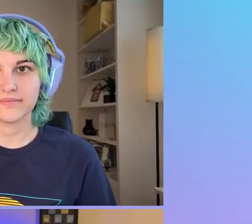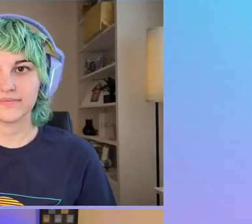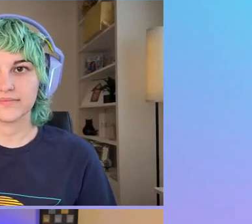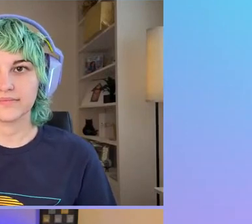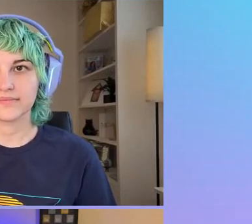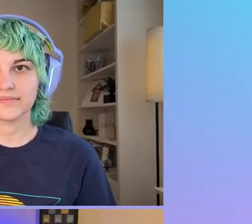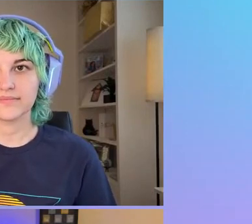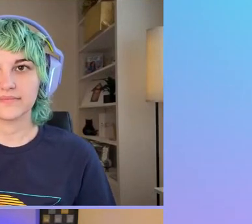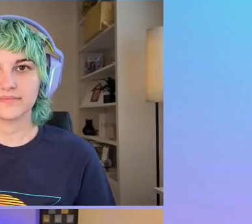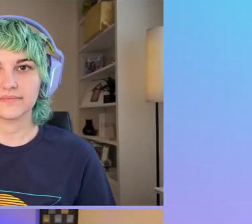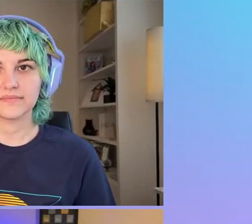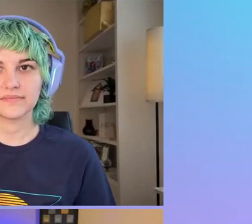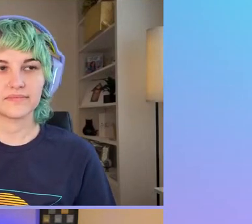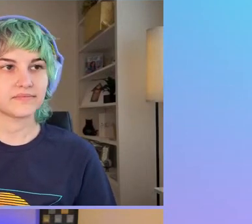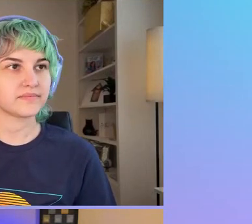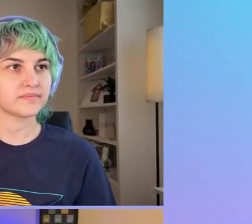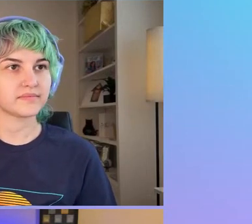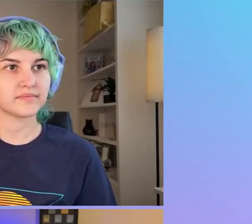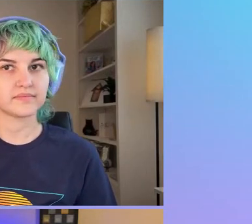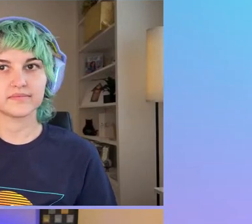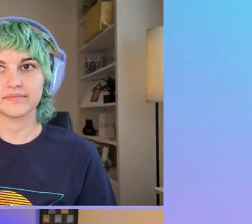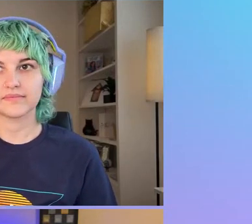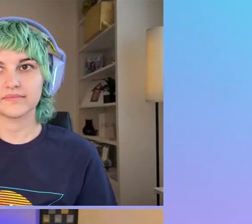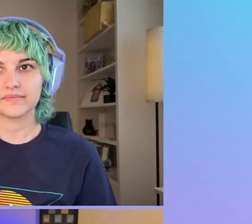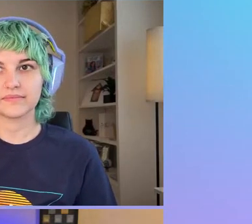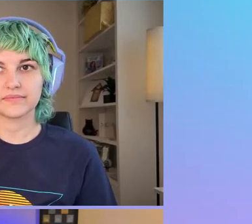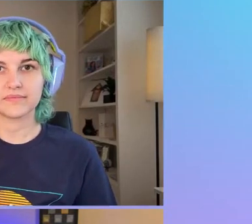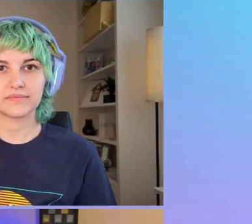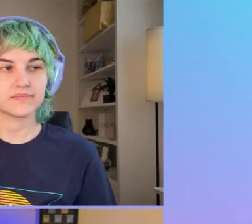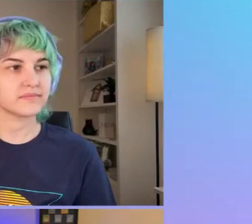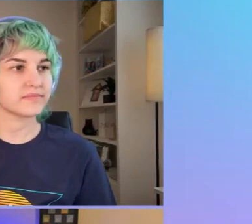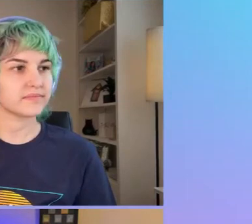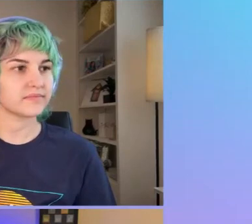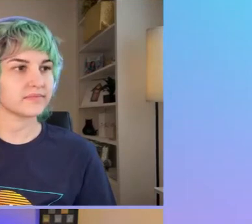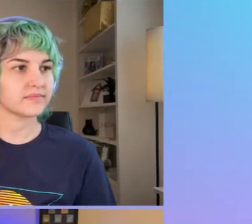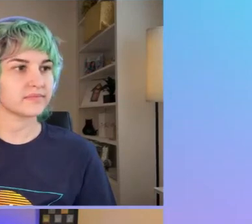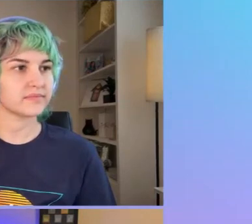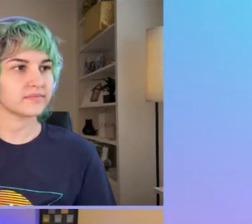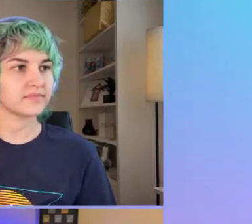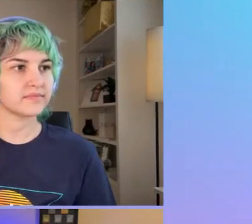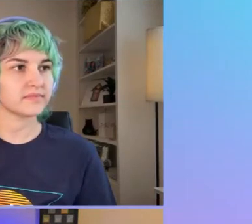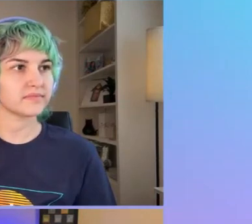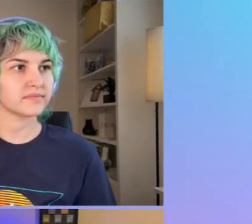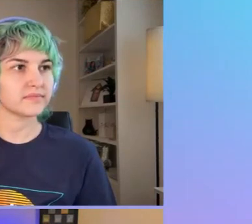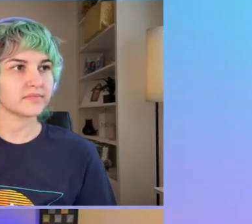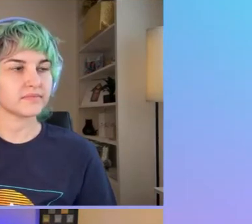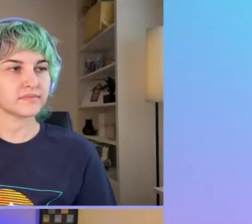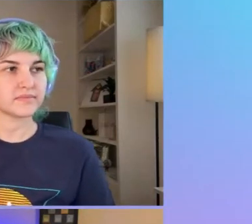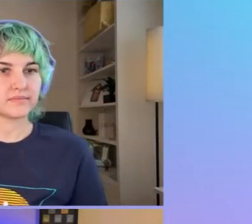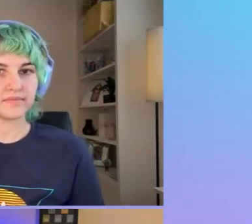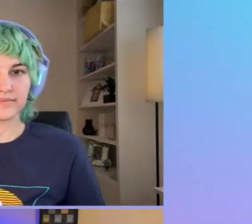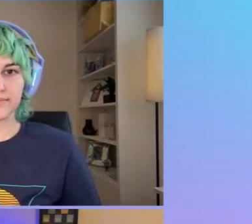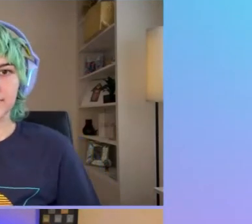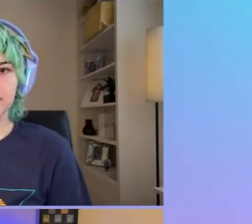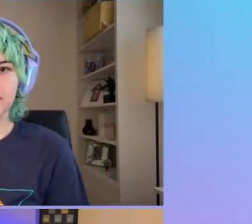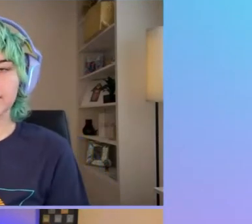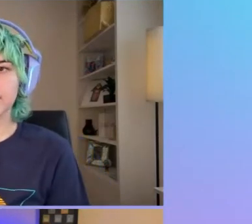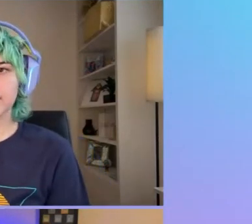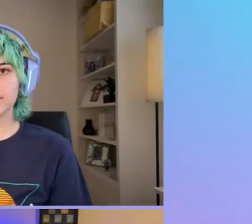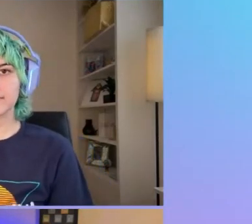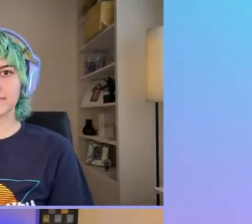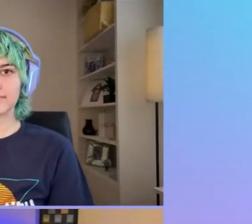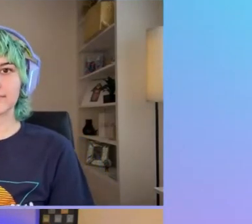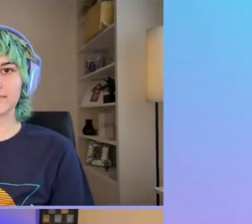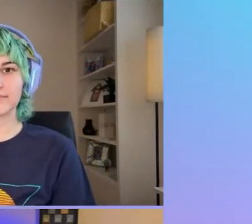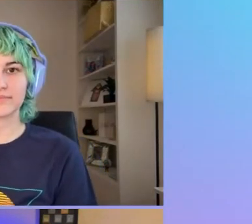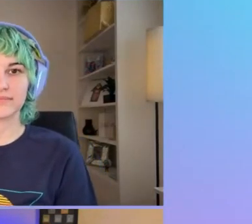context within the page and grab the necessary semantic HTML for the AI model to have enough context to kind